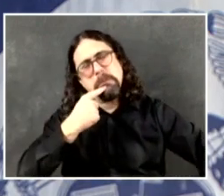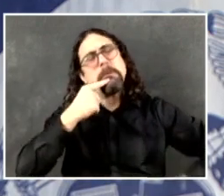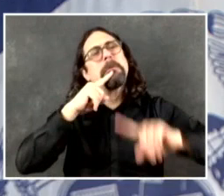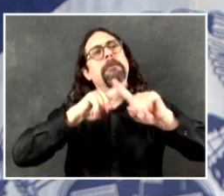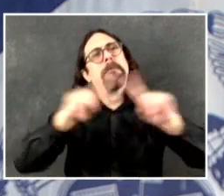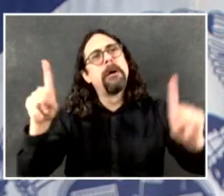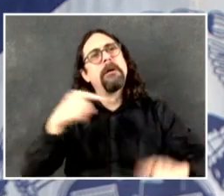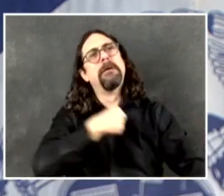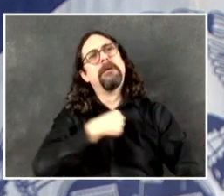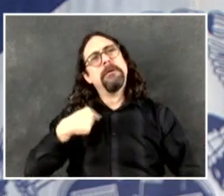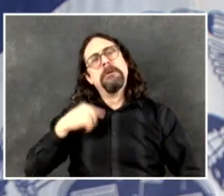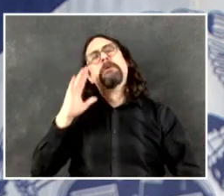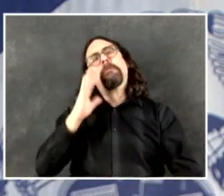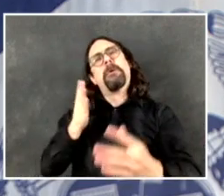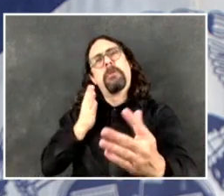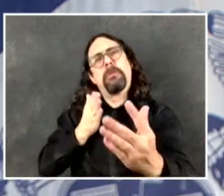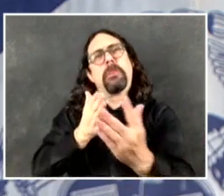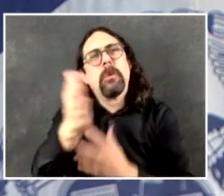we grieve,